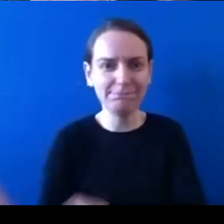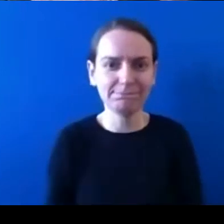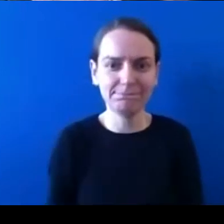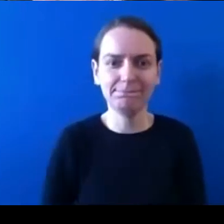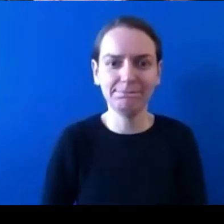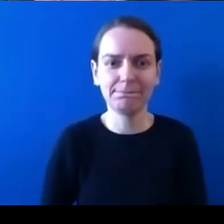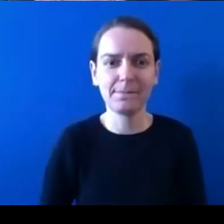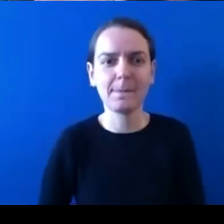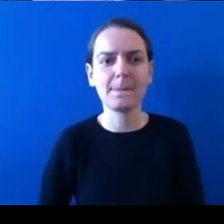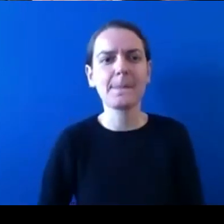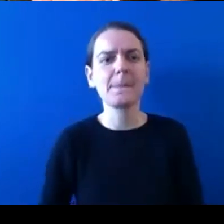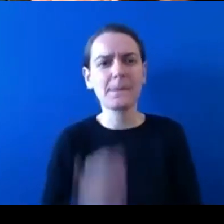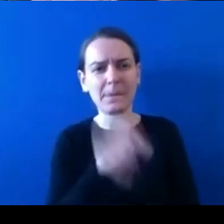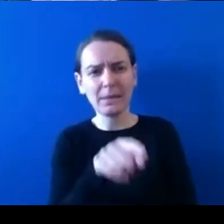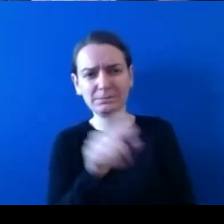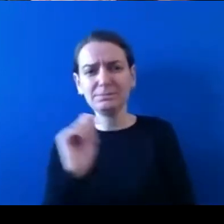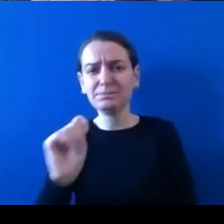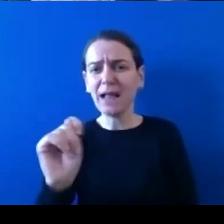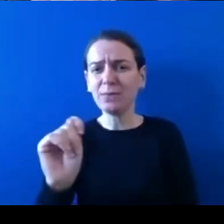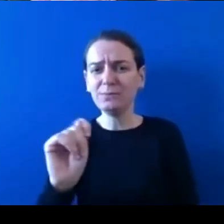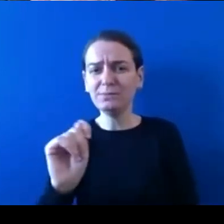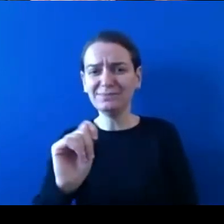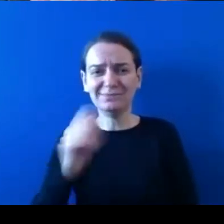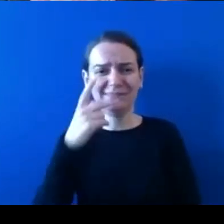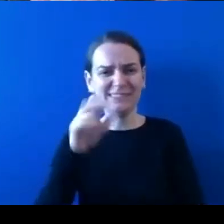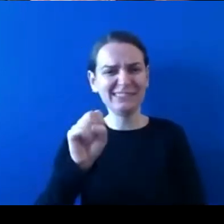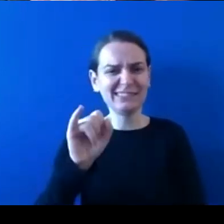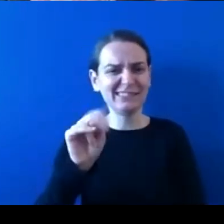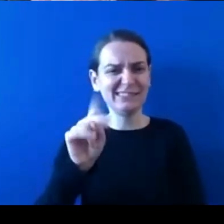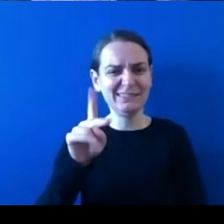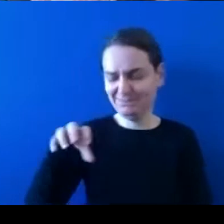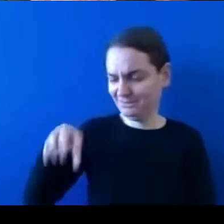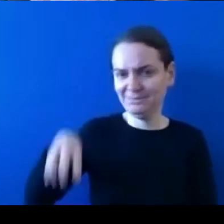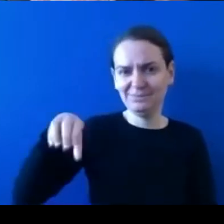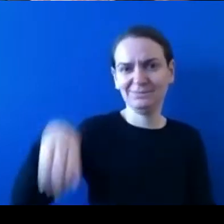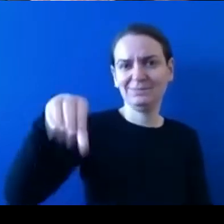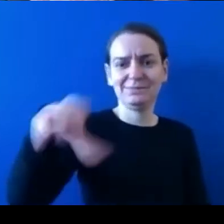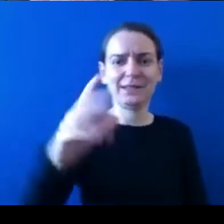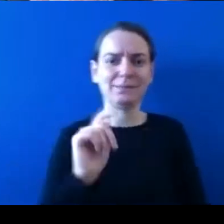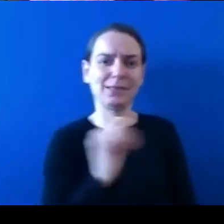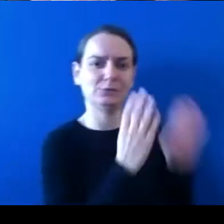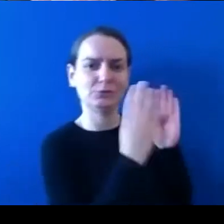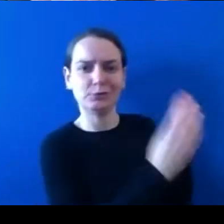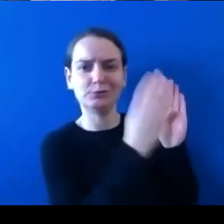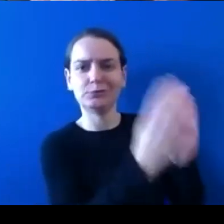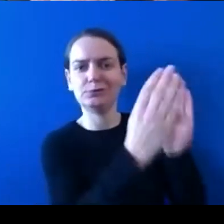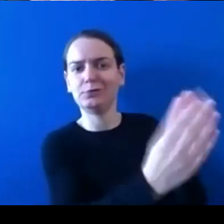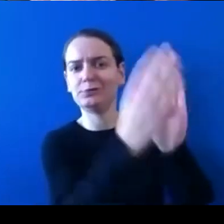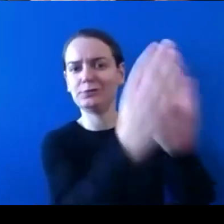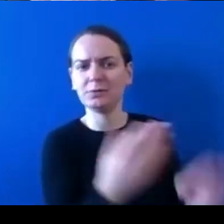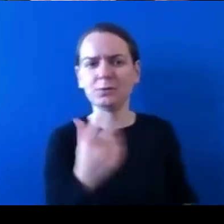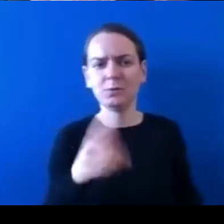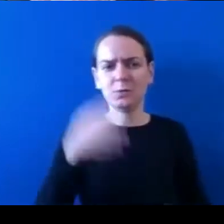sinks. If you have trouble with contrast, this might not be a good color bathroom for you. You may have